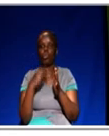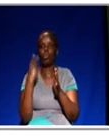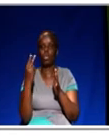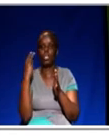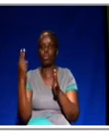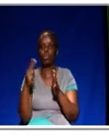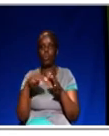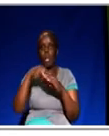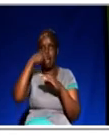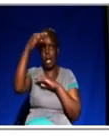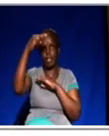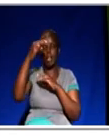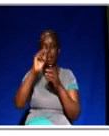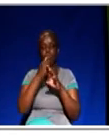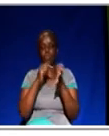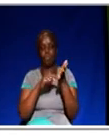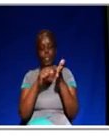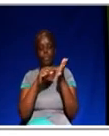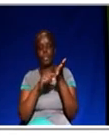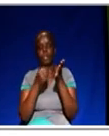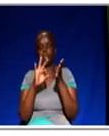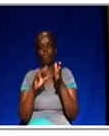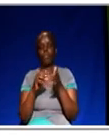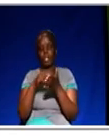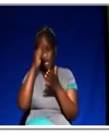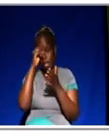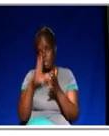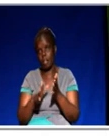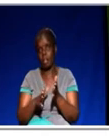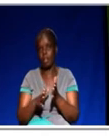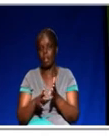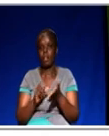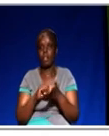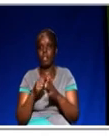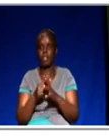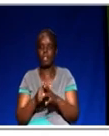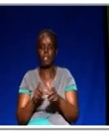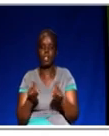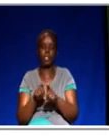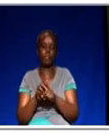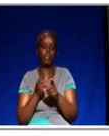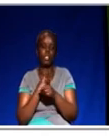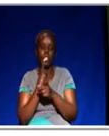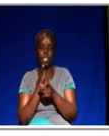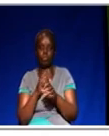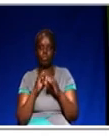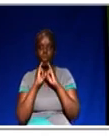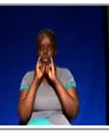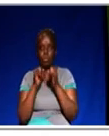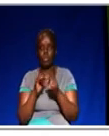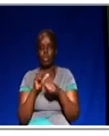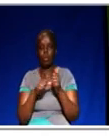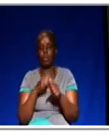points higher than the mean of the student, and therefore that explains more information than